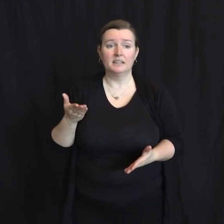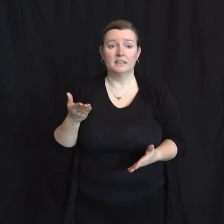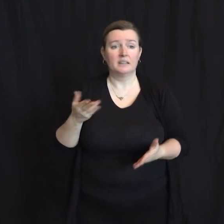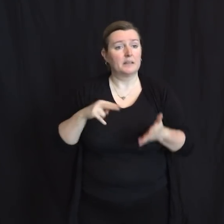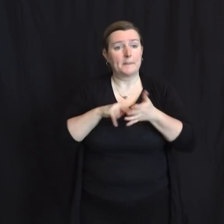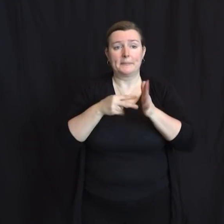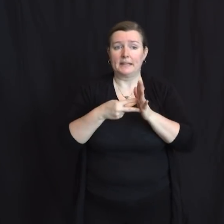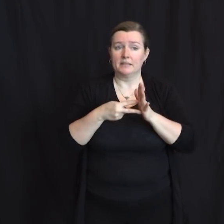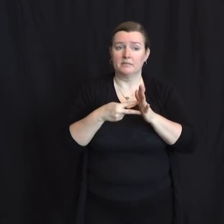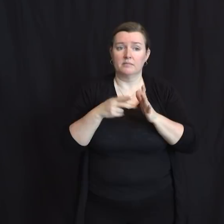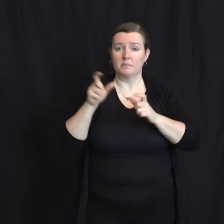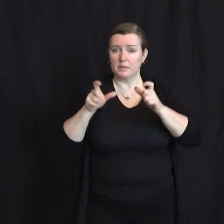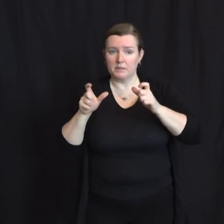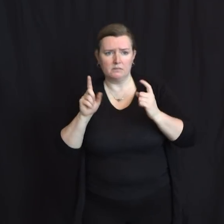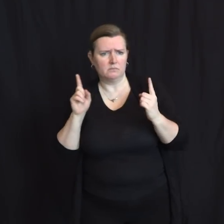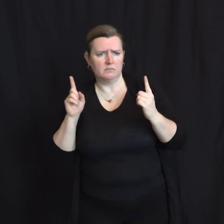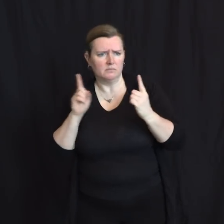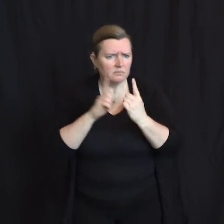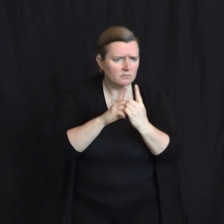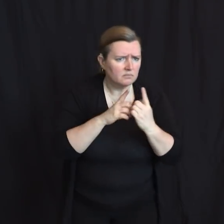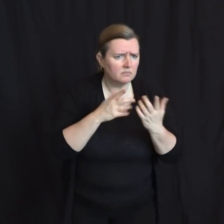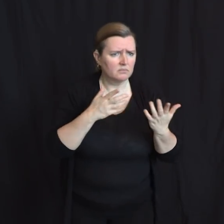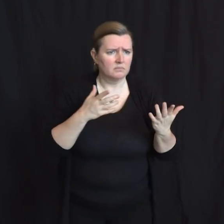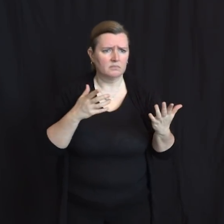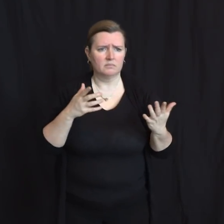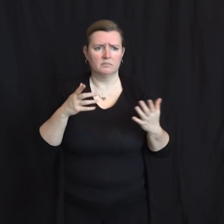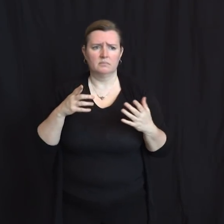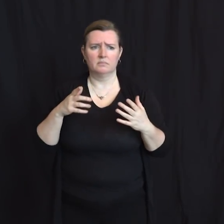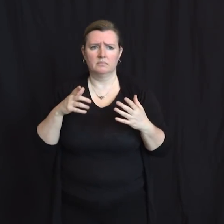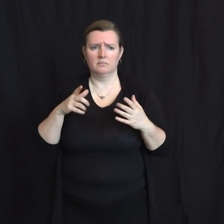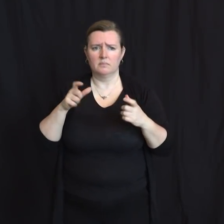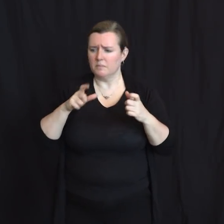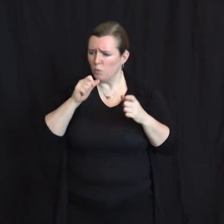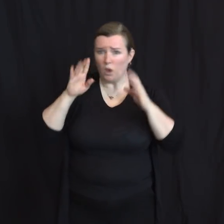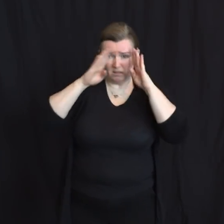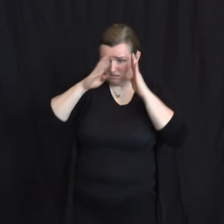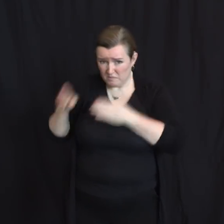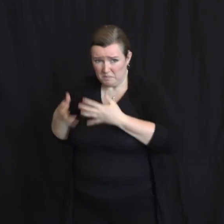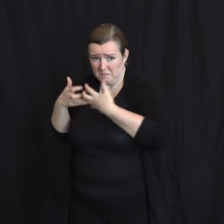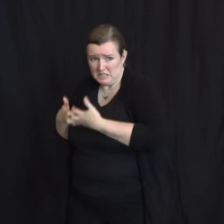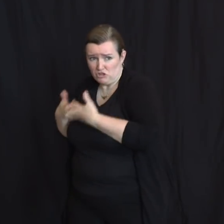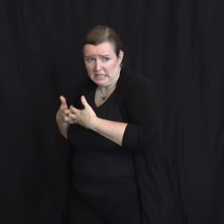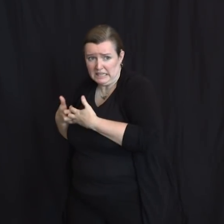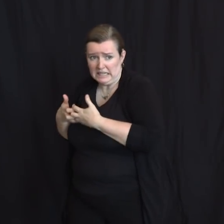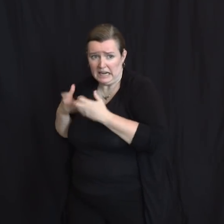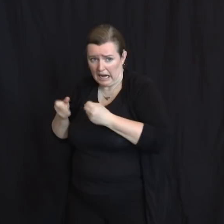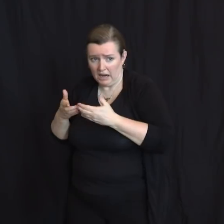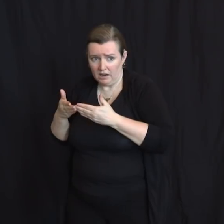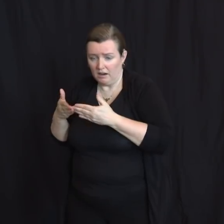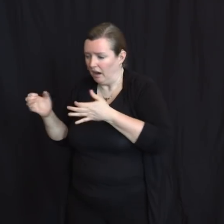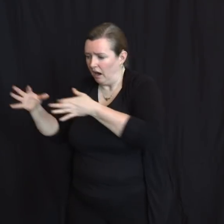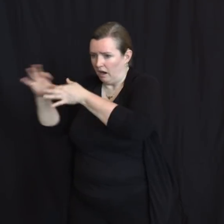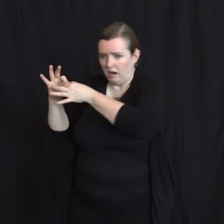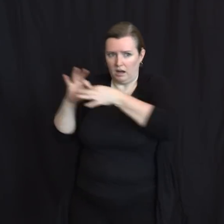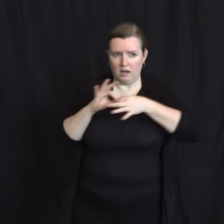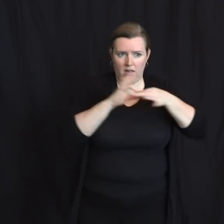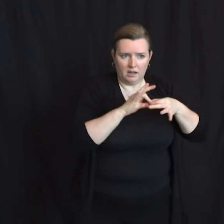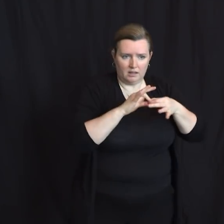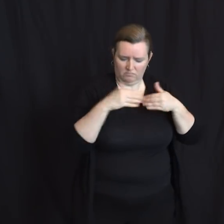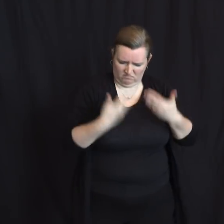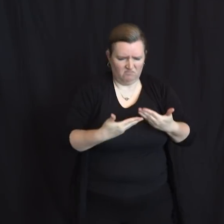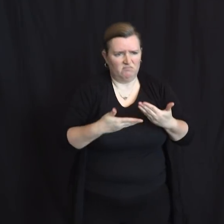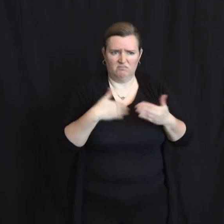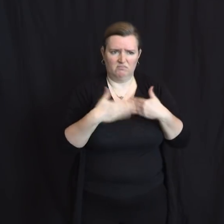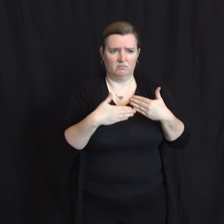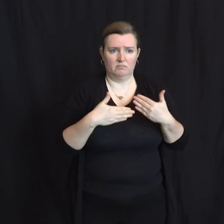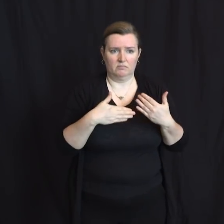manpower or folks at the back end processing the tests? People processing the tests. Ultimately, what we also need is, because